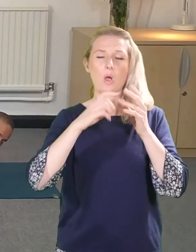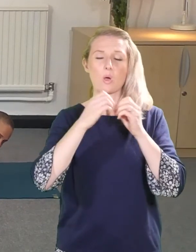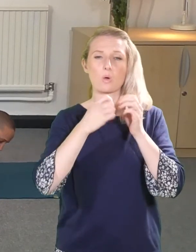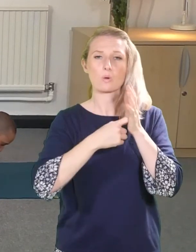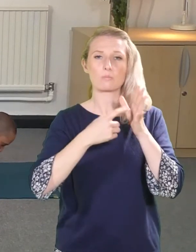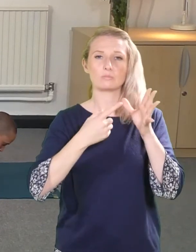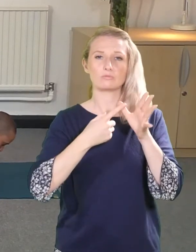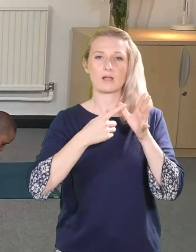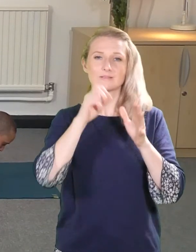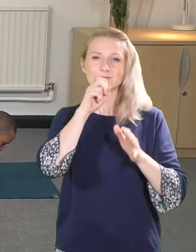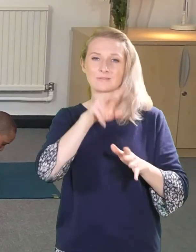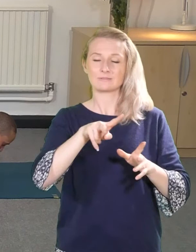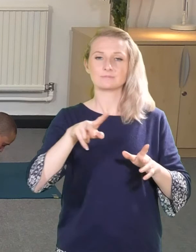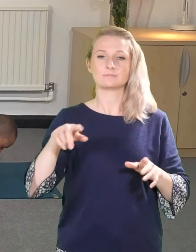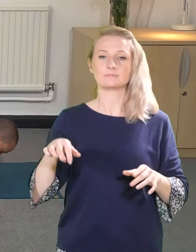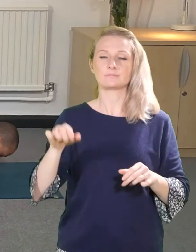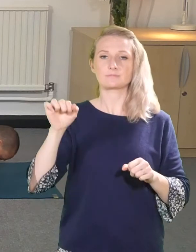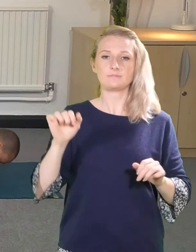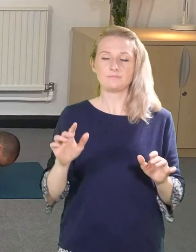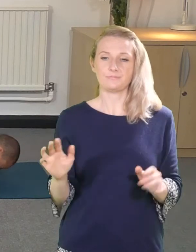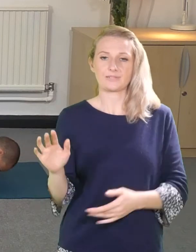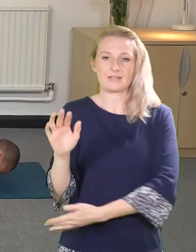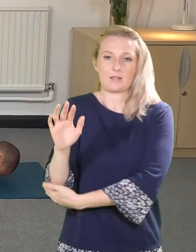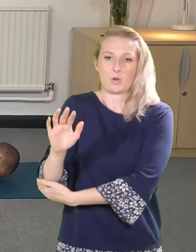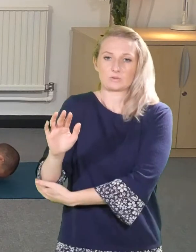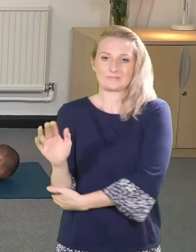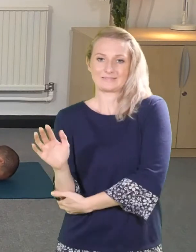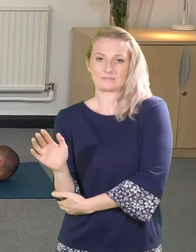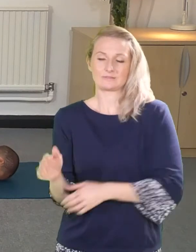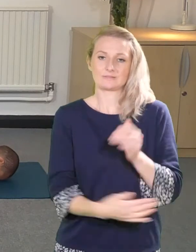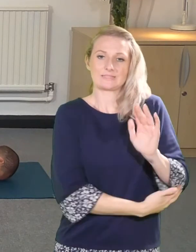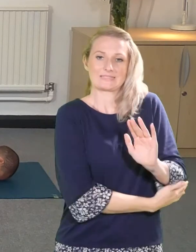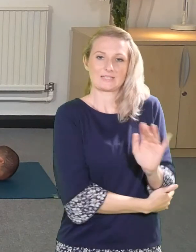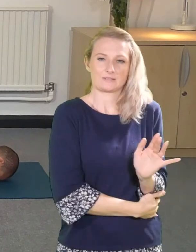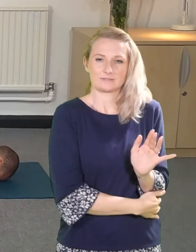in close, my shoulders down, my forehead's on the floor.